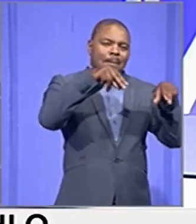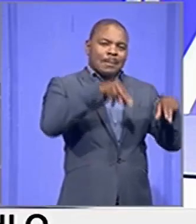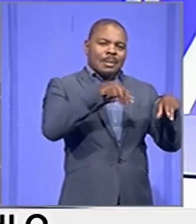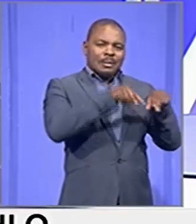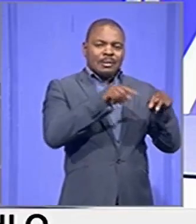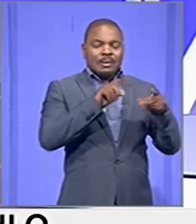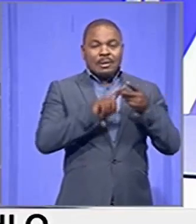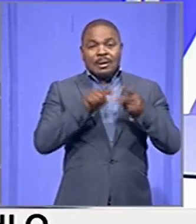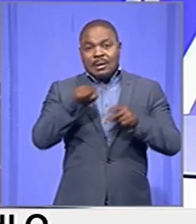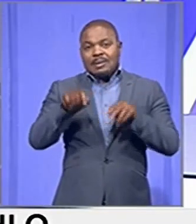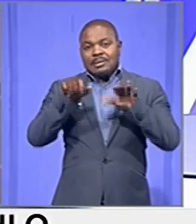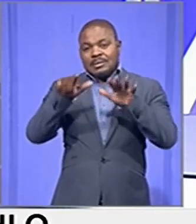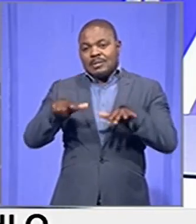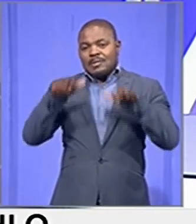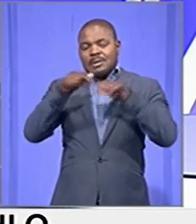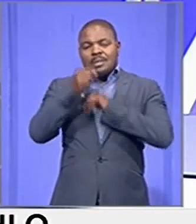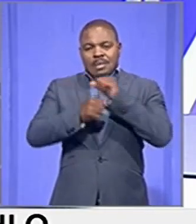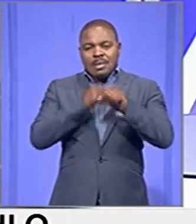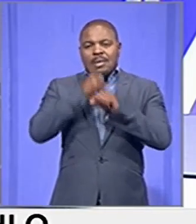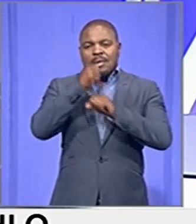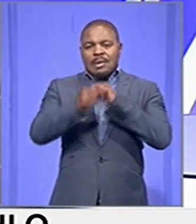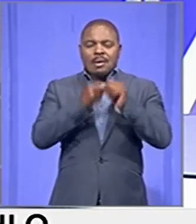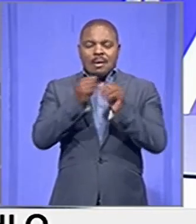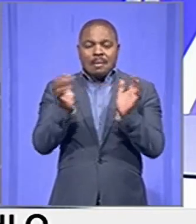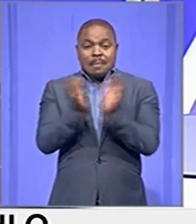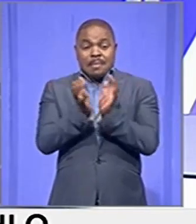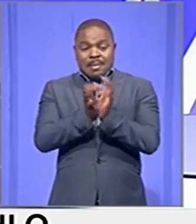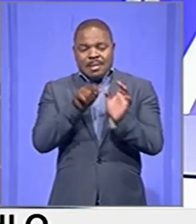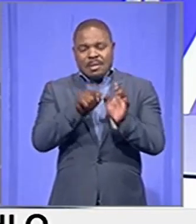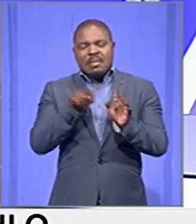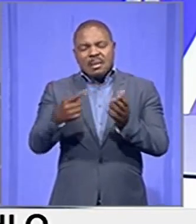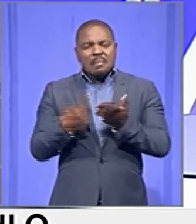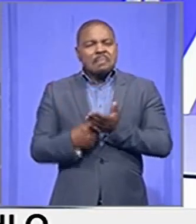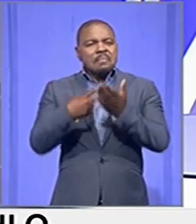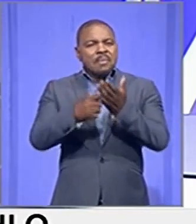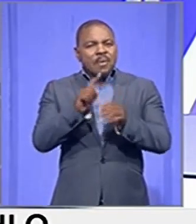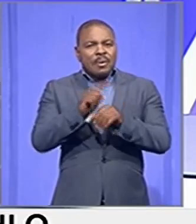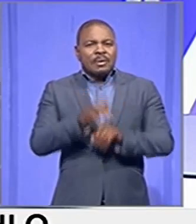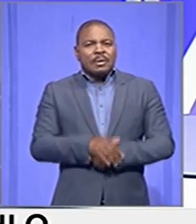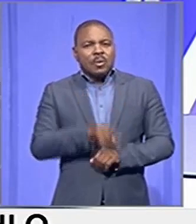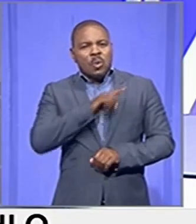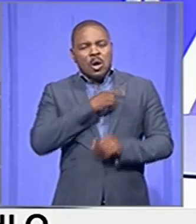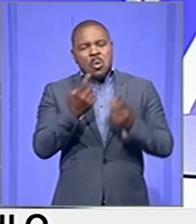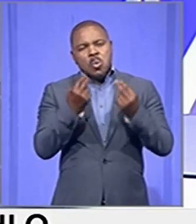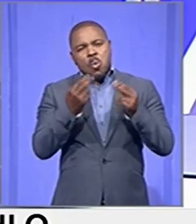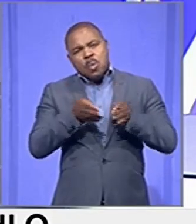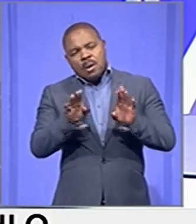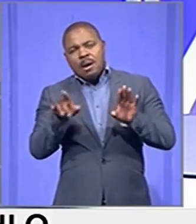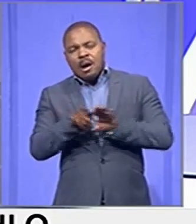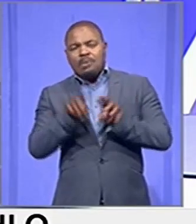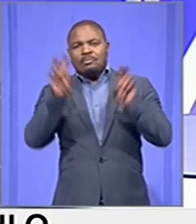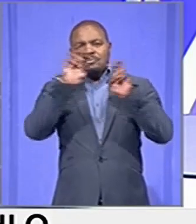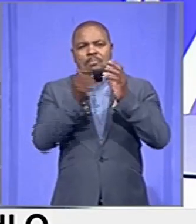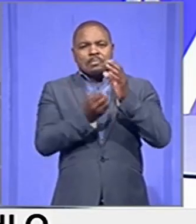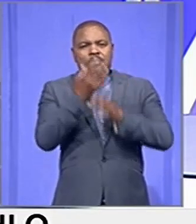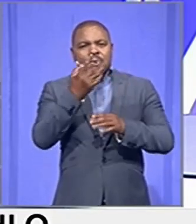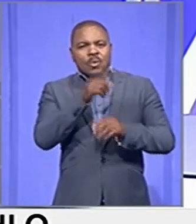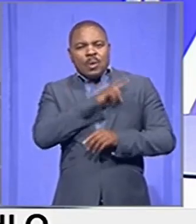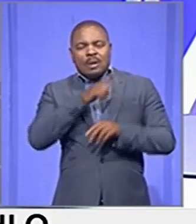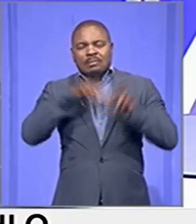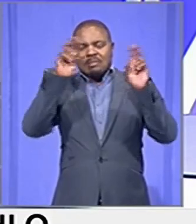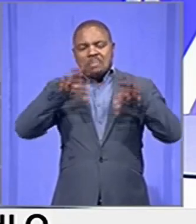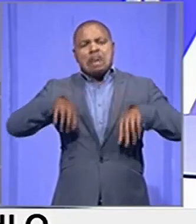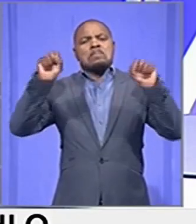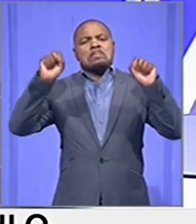sa bo 17 sa selemo le selemo moo e nngwe ya dintlha e bileng ho eketseha ha mekgwa e meng ya ho fehla motlakase ka lebaka la timatima.